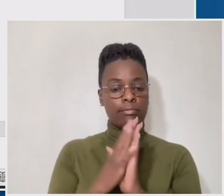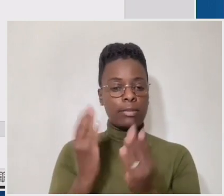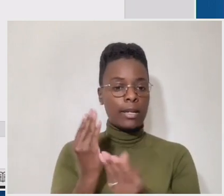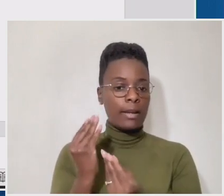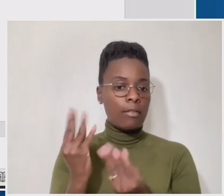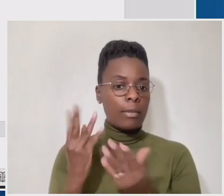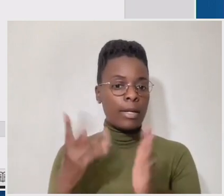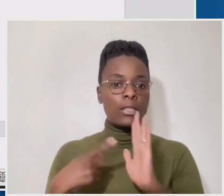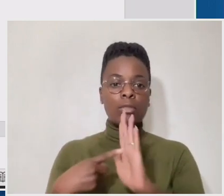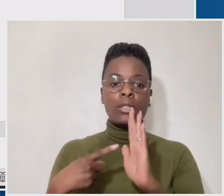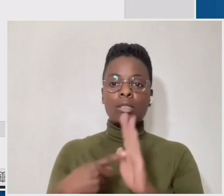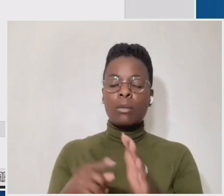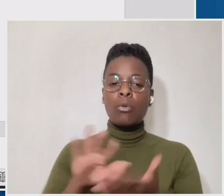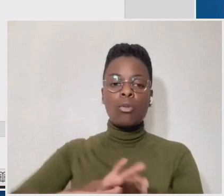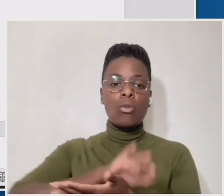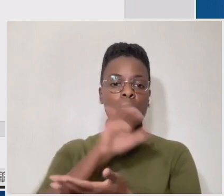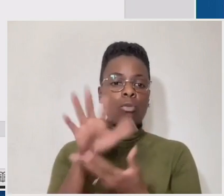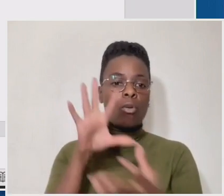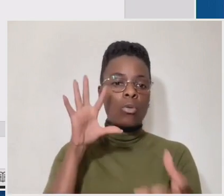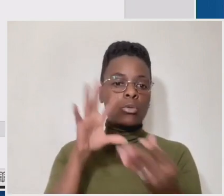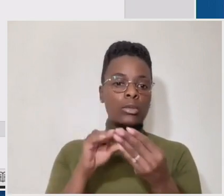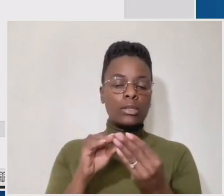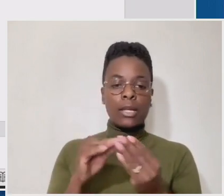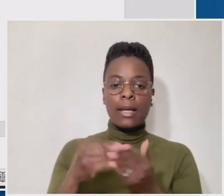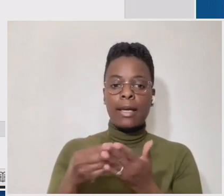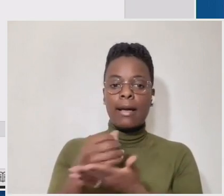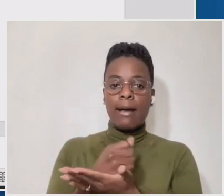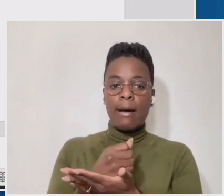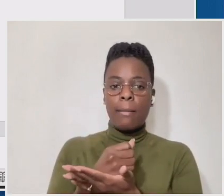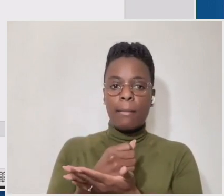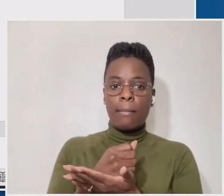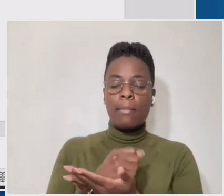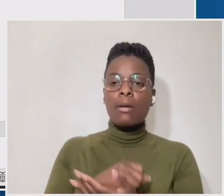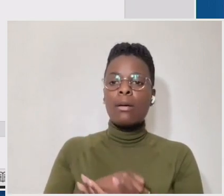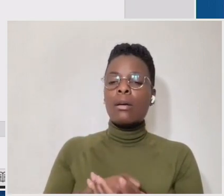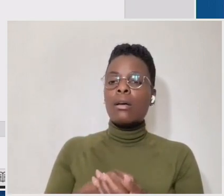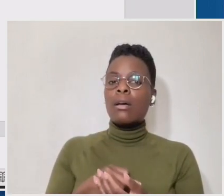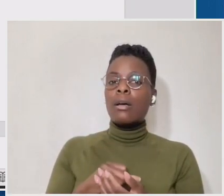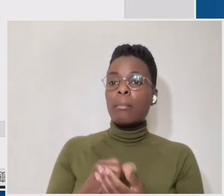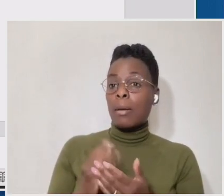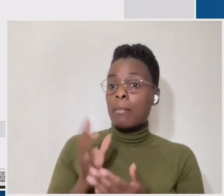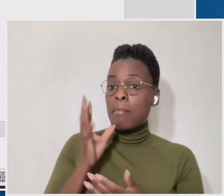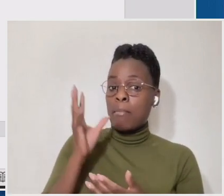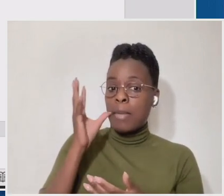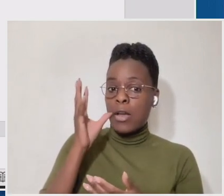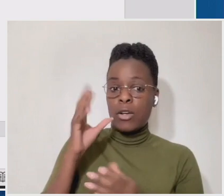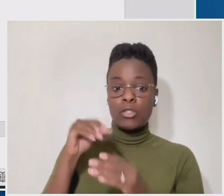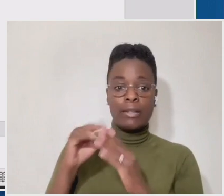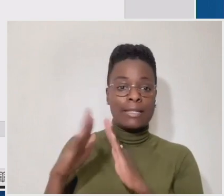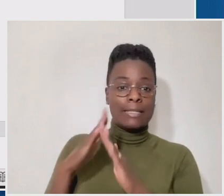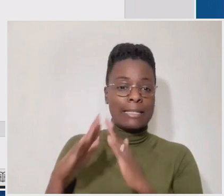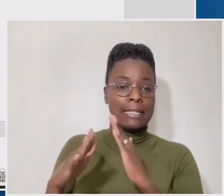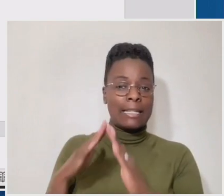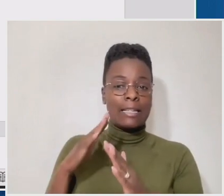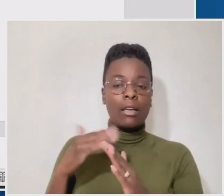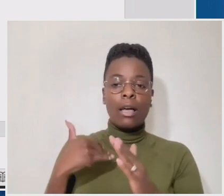income versus the taxable income, and the parent is in a whole other city, that has shown to be some difficulty in obtaining